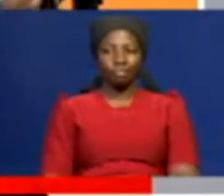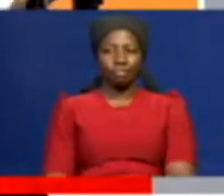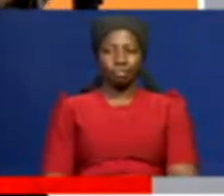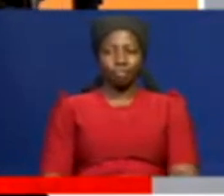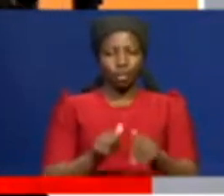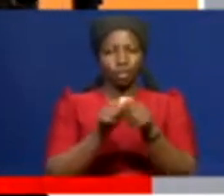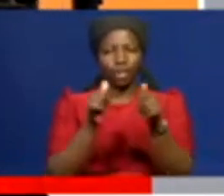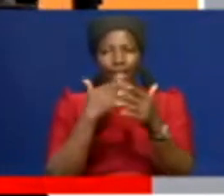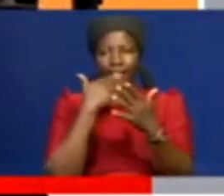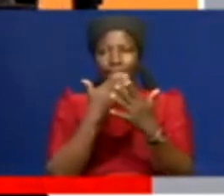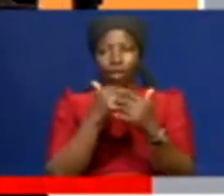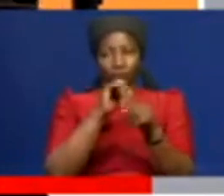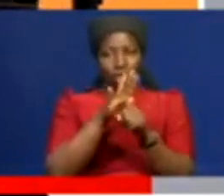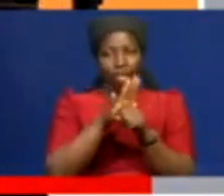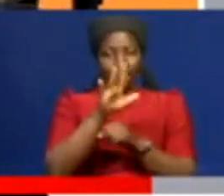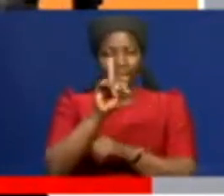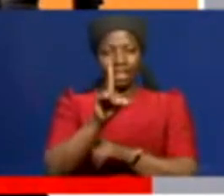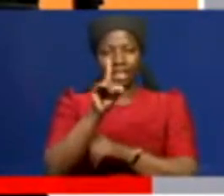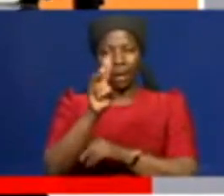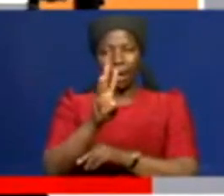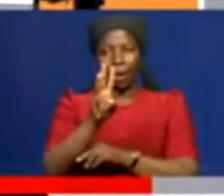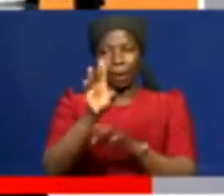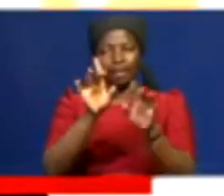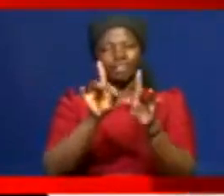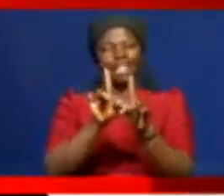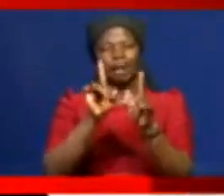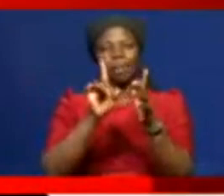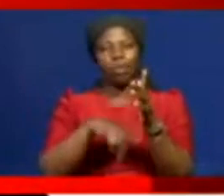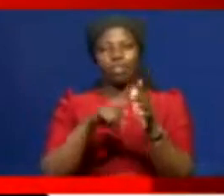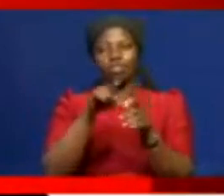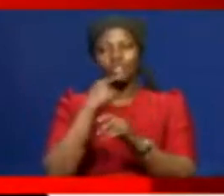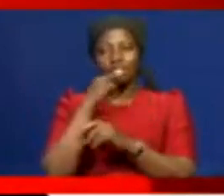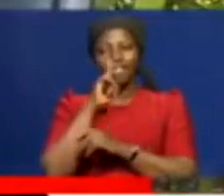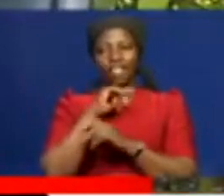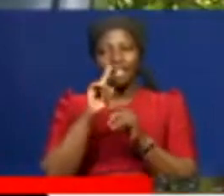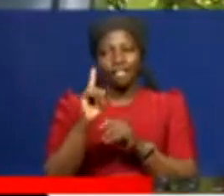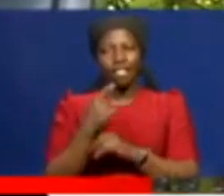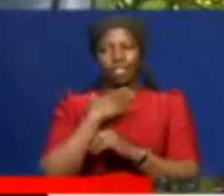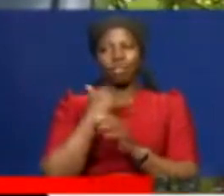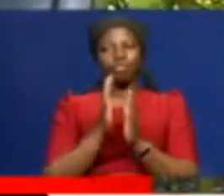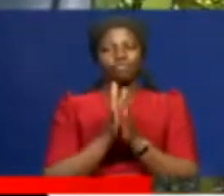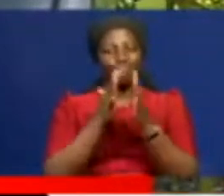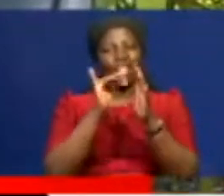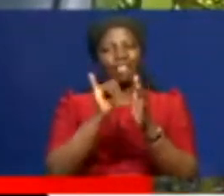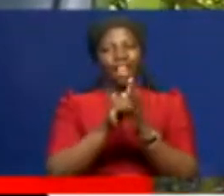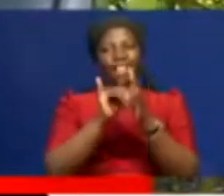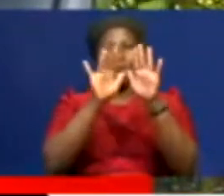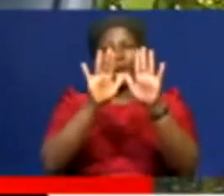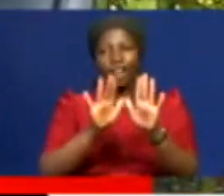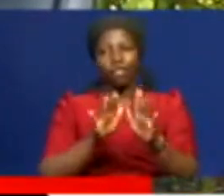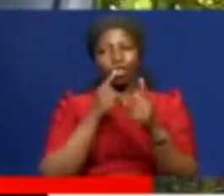Well, thank you so much, Daniel Wahome, back in Nairobi. Like you've mentioned it, first let me just congratulate you on that wonderful conversation right there